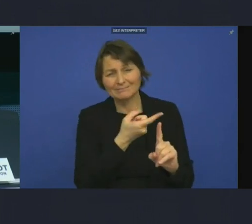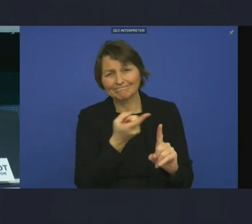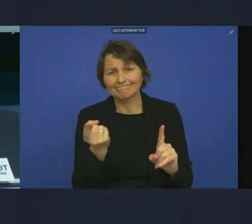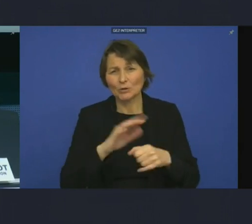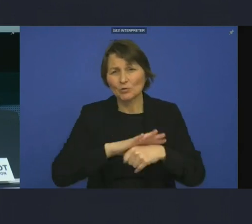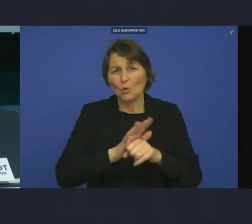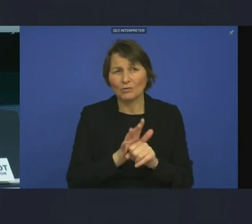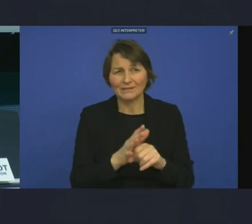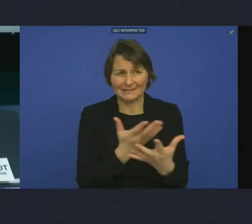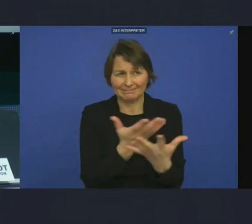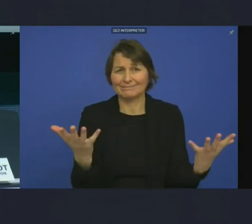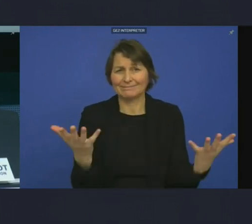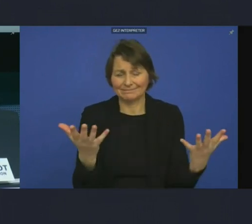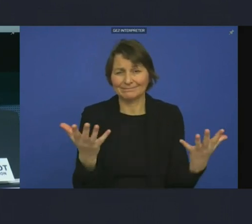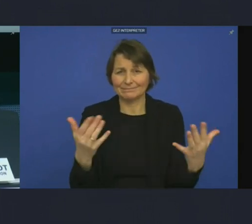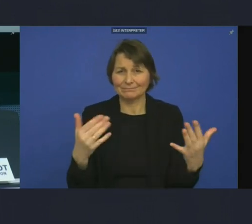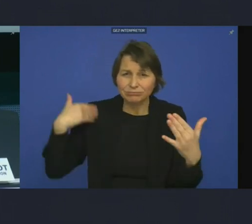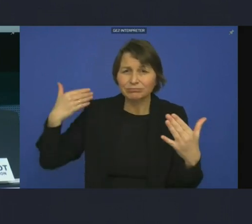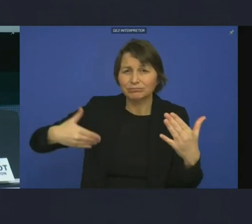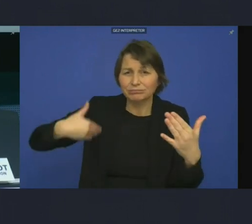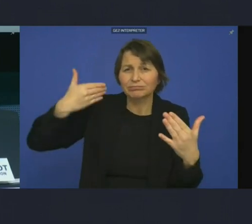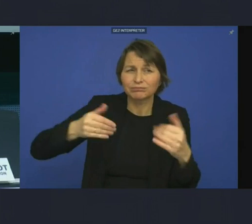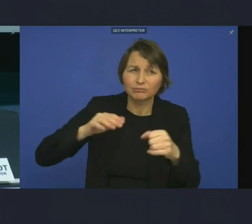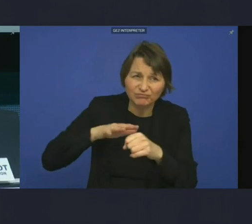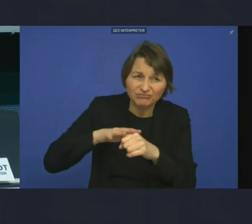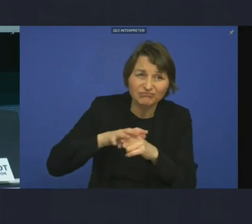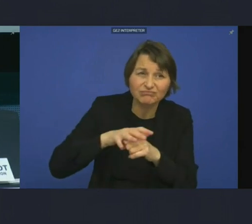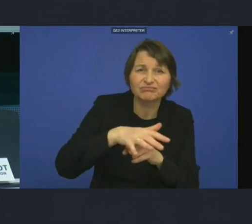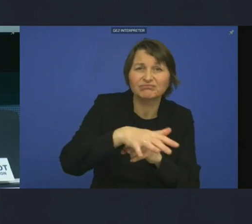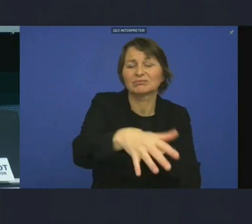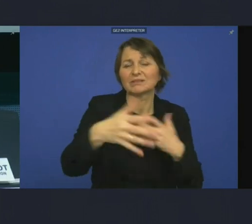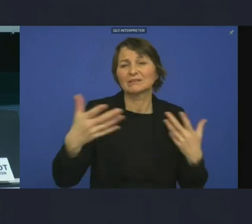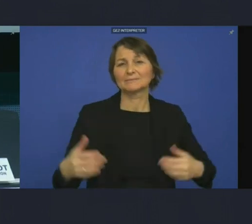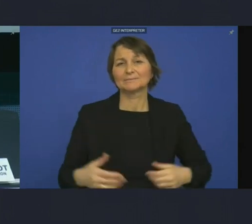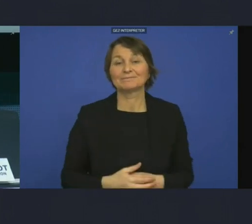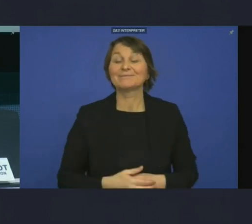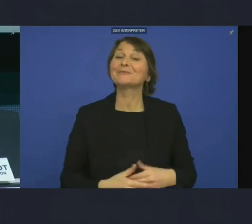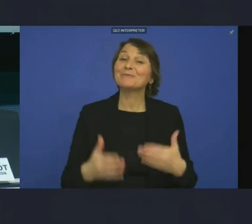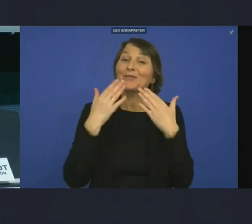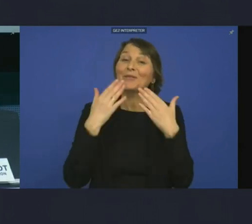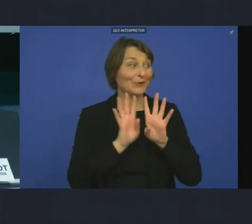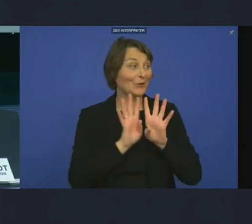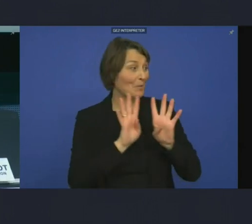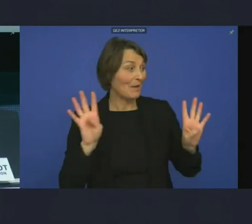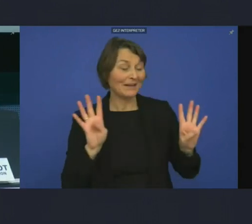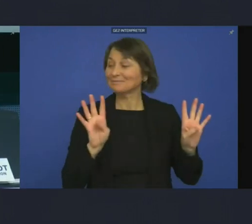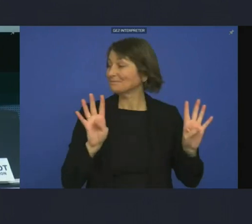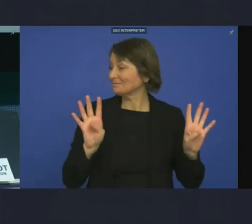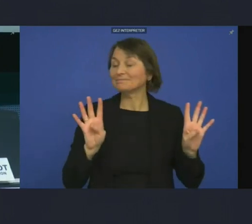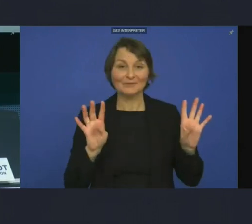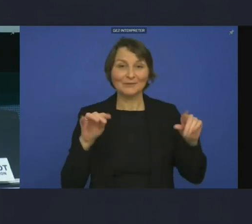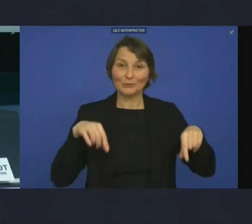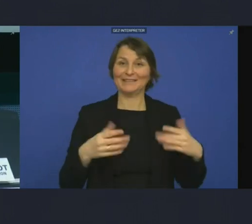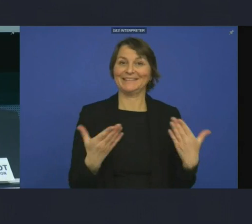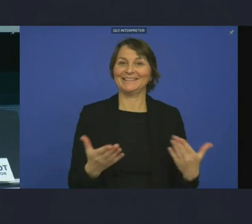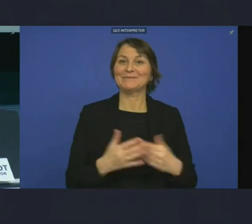long time of the pandemic that we're living right now. So thank you very much for being here. We're very happy.